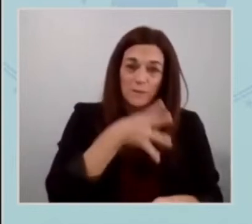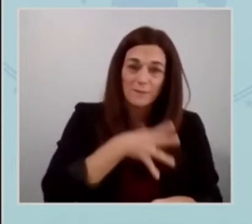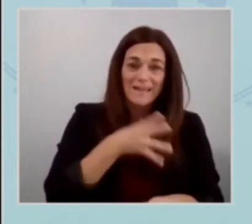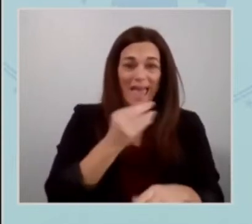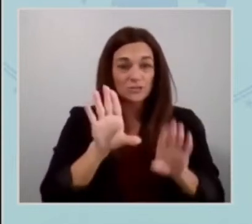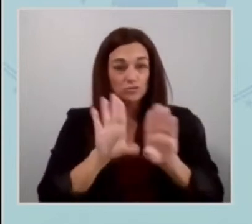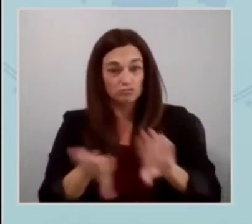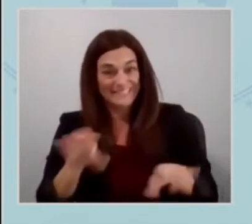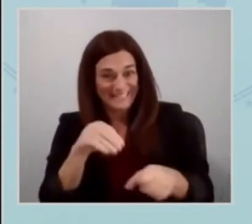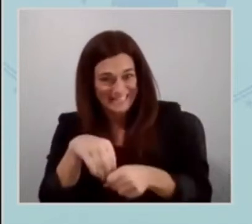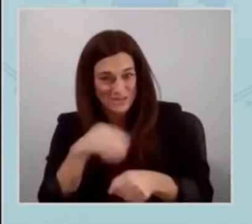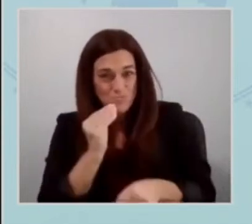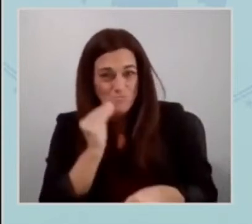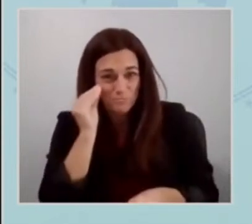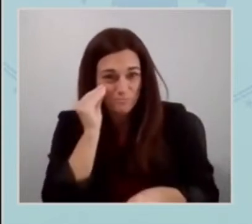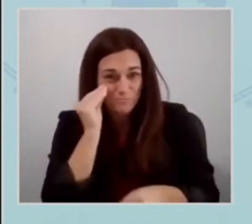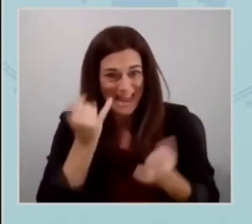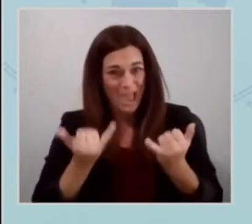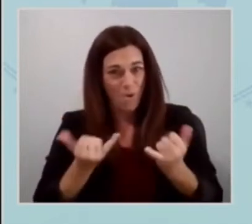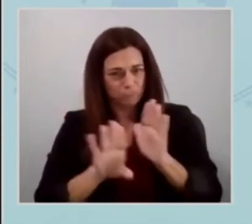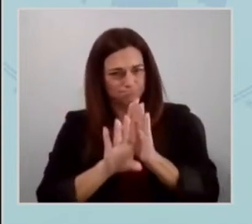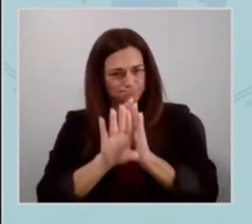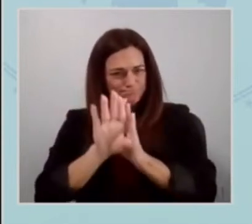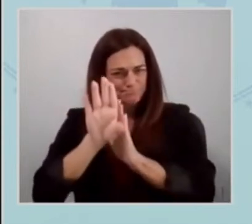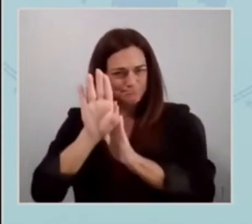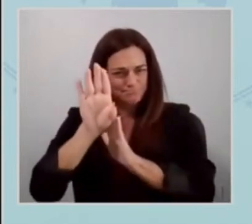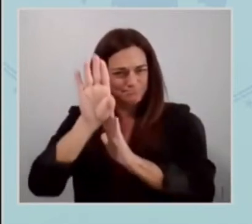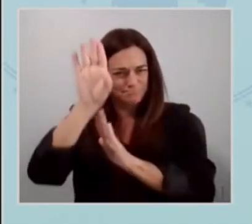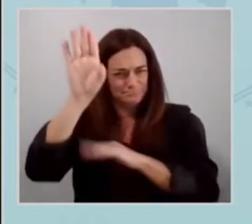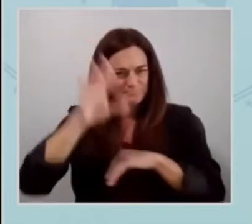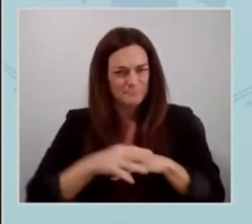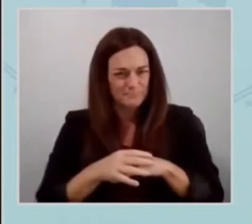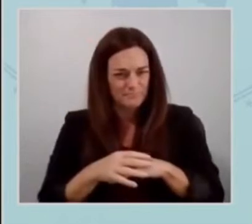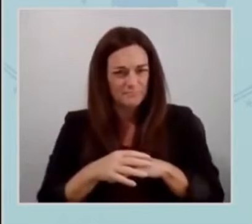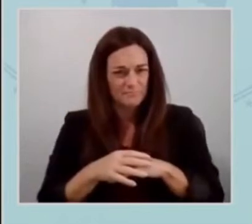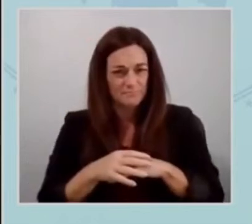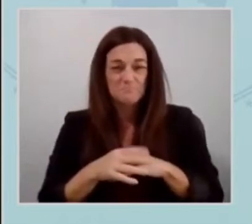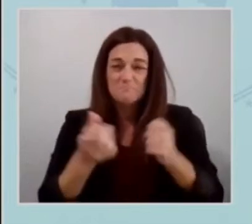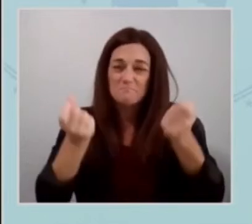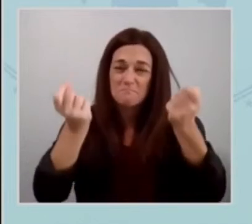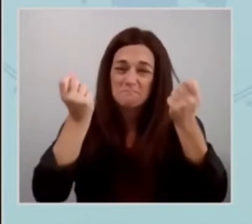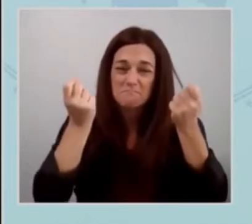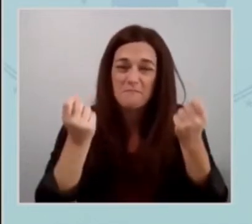quite frankly, abuse against women and children in households.